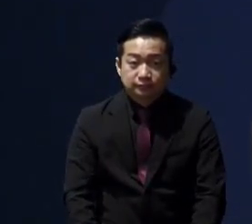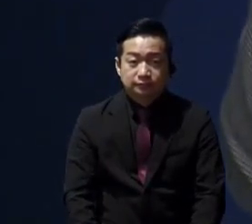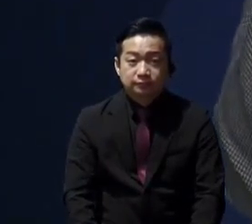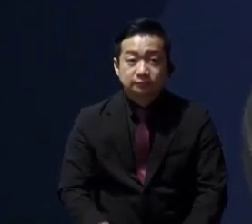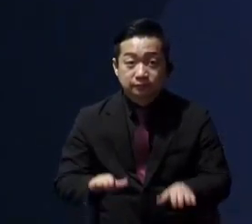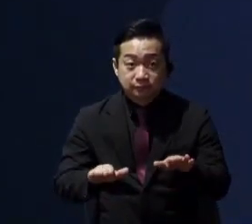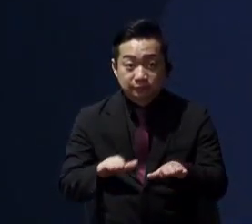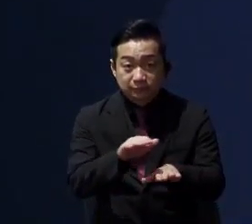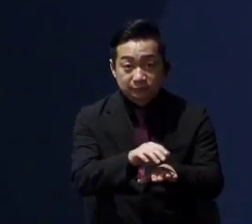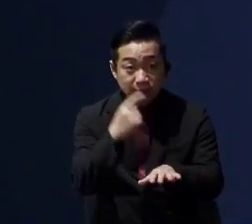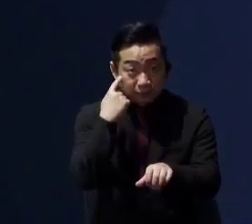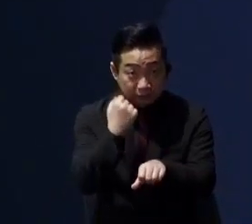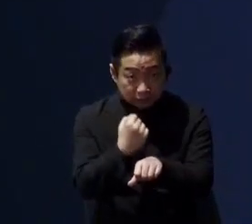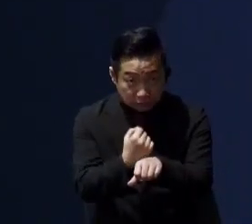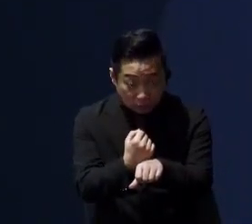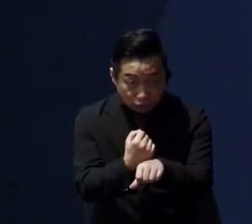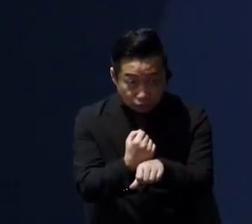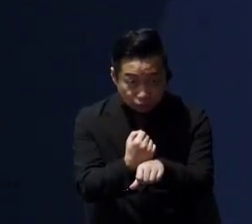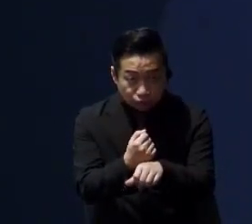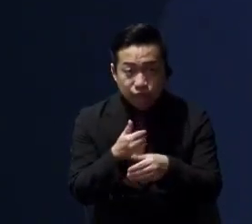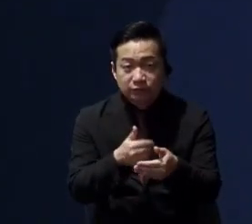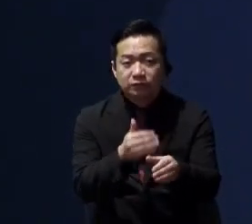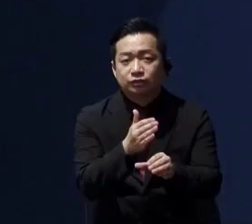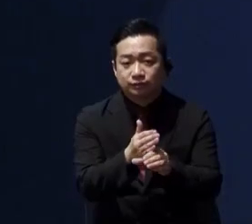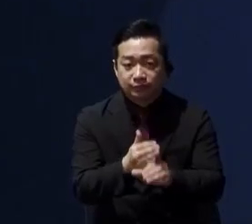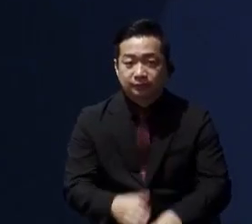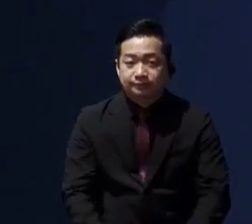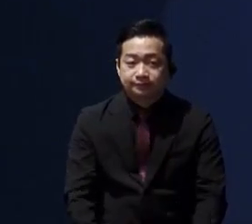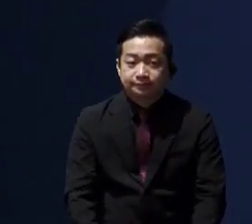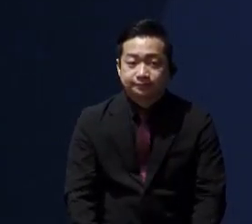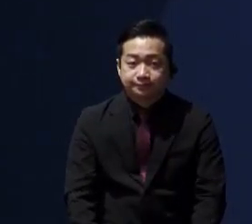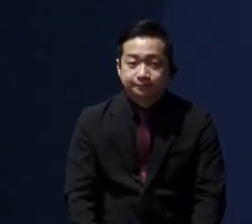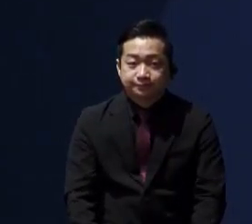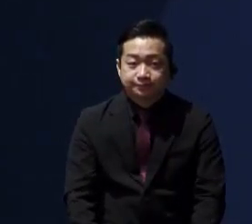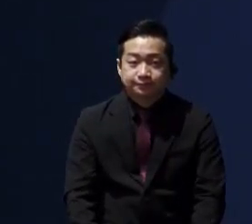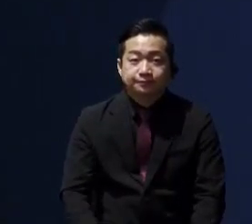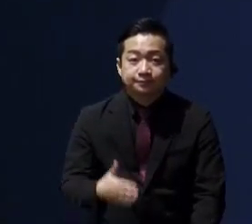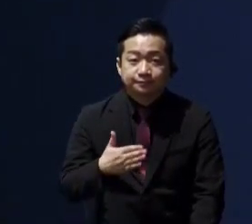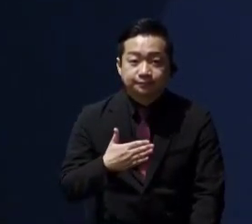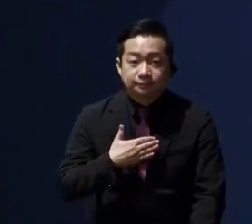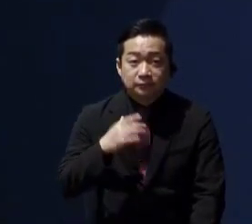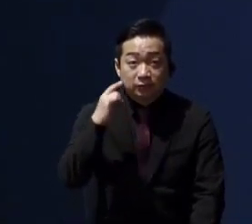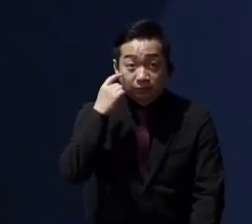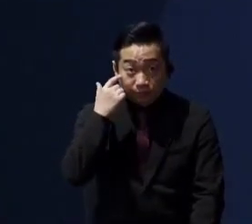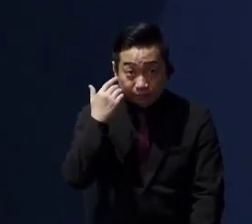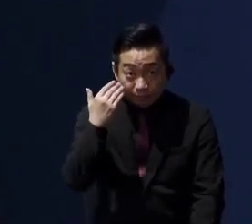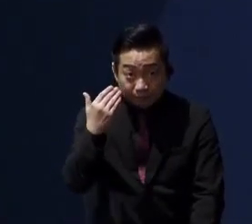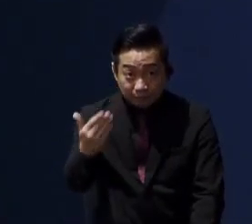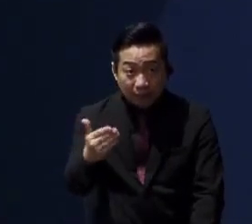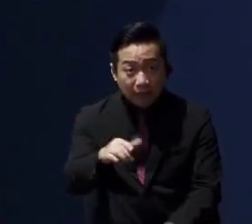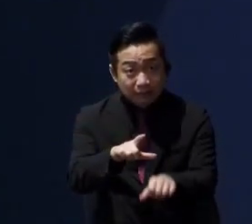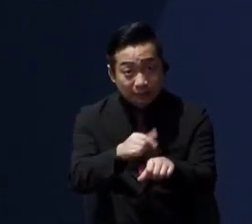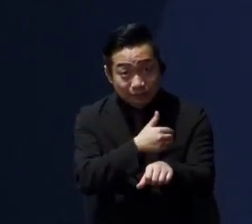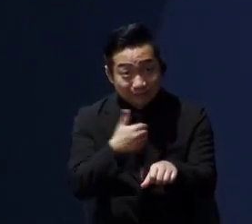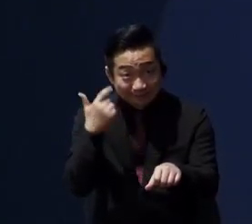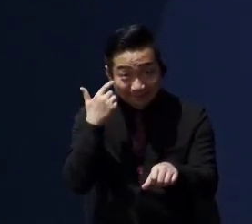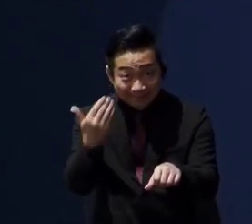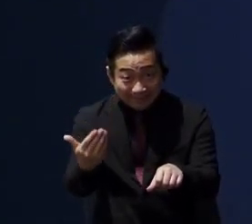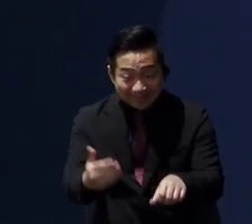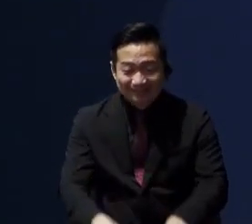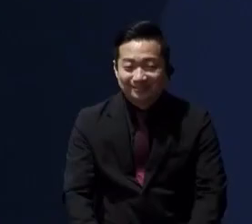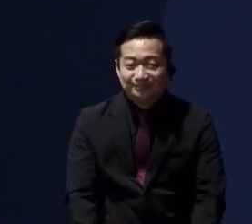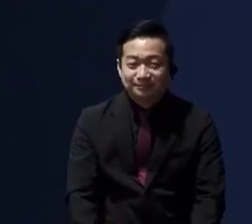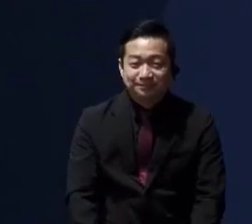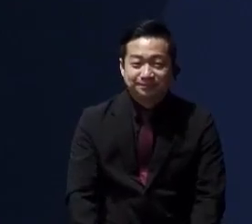I have a little bit of question, and do we have time? Okay. Yes, you can. Yeah.